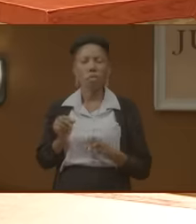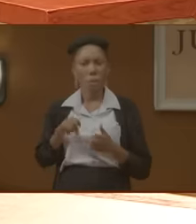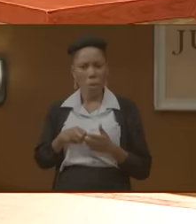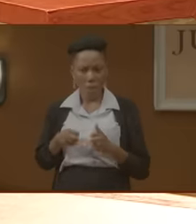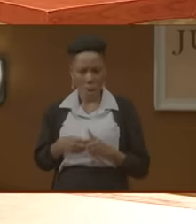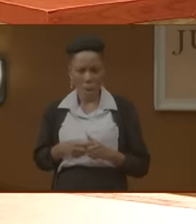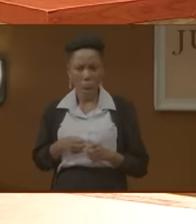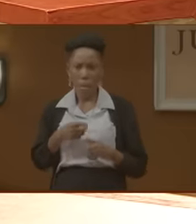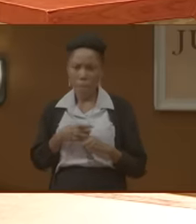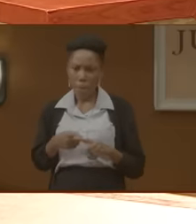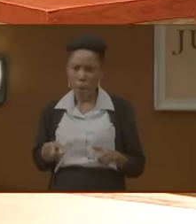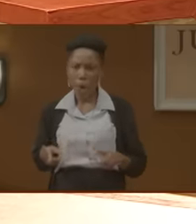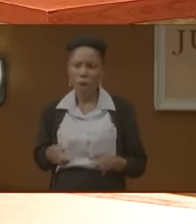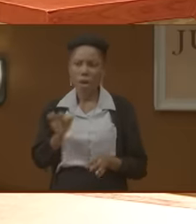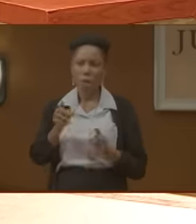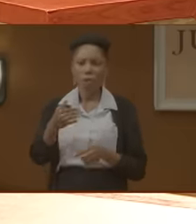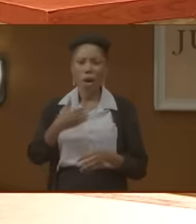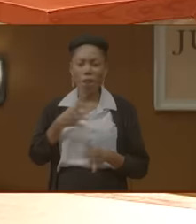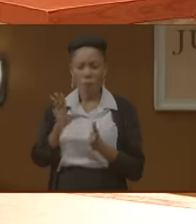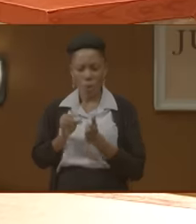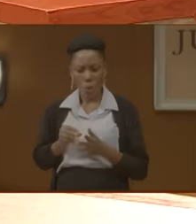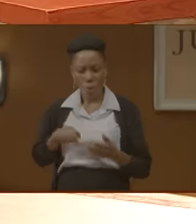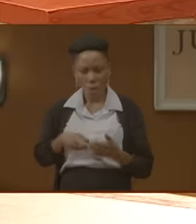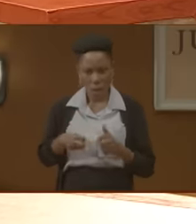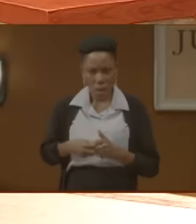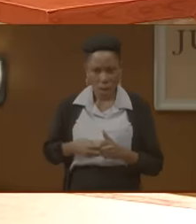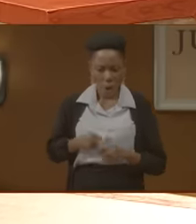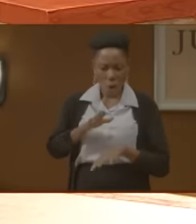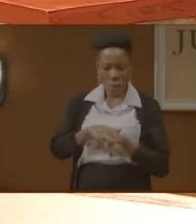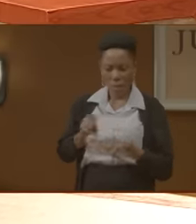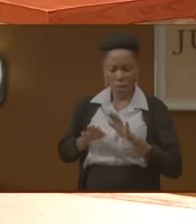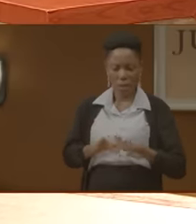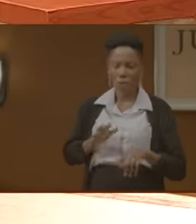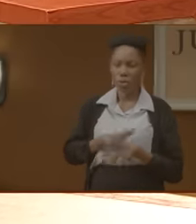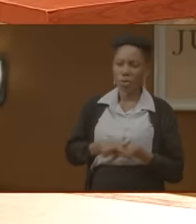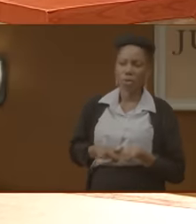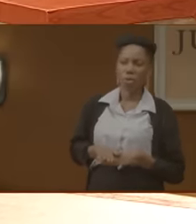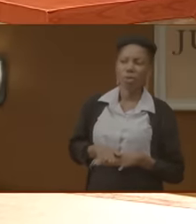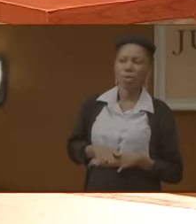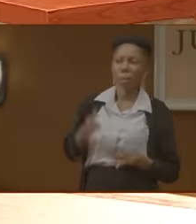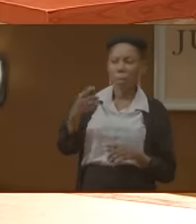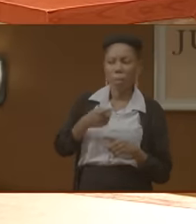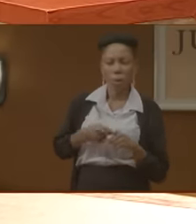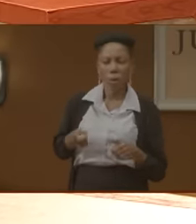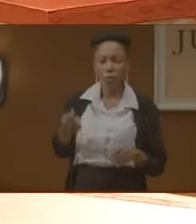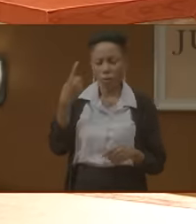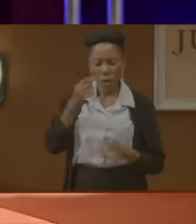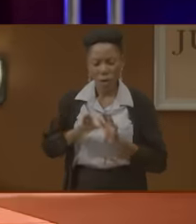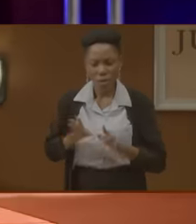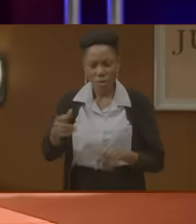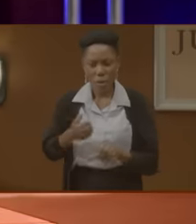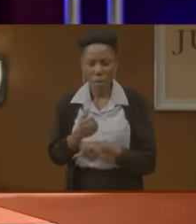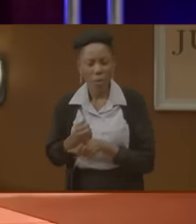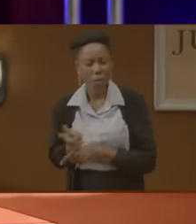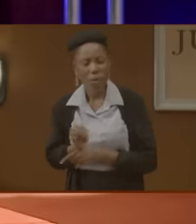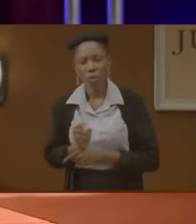fine. But if you have your own issues and you feel you want to rub it off on the kids, do whatever you want to. But I think it's just unfair. Because I